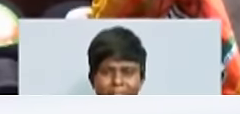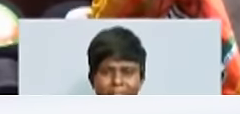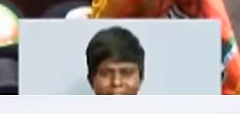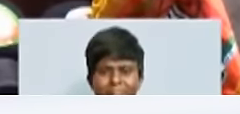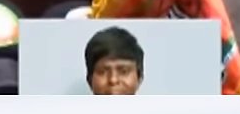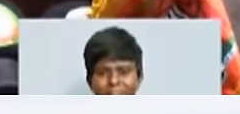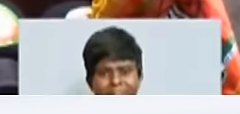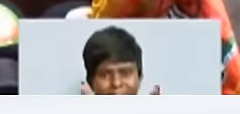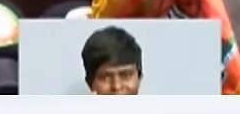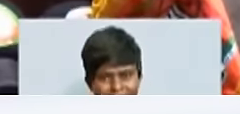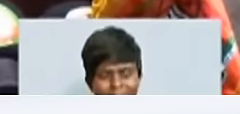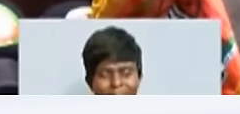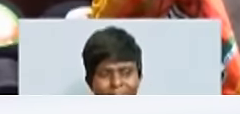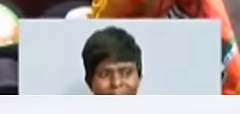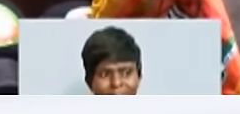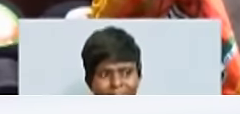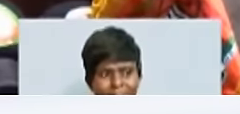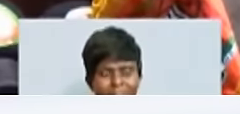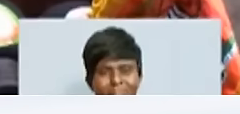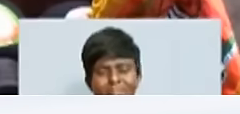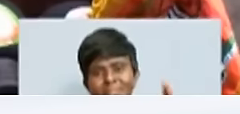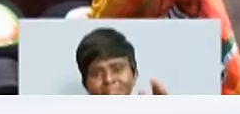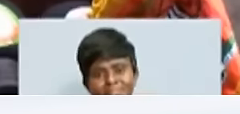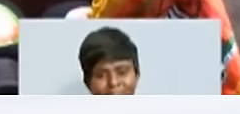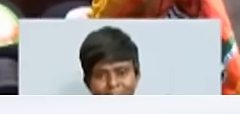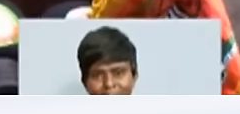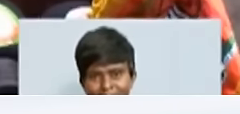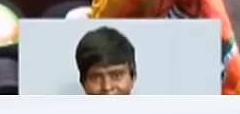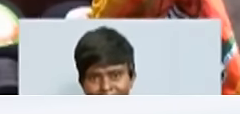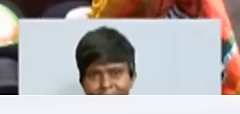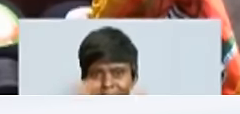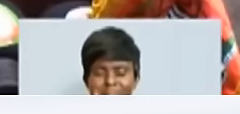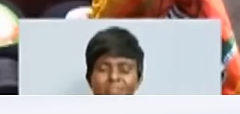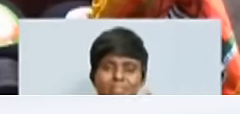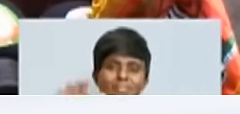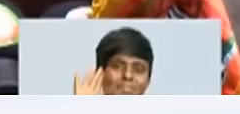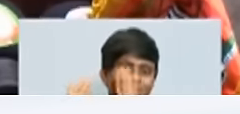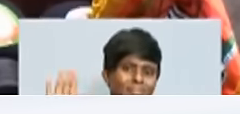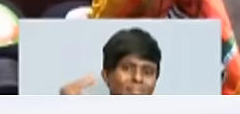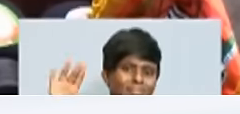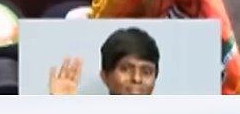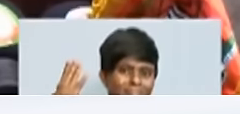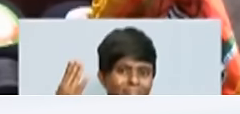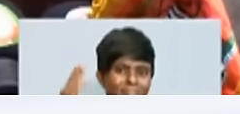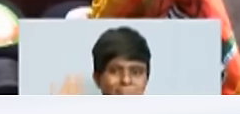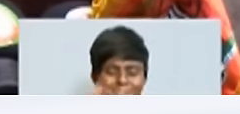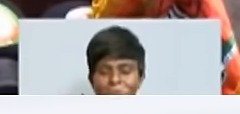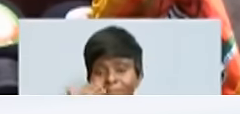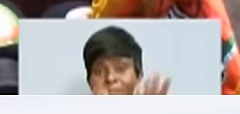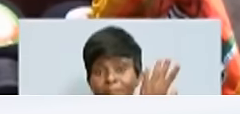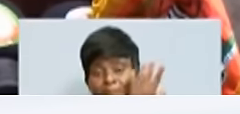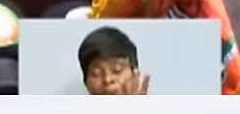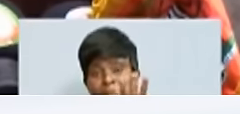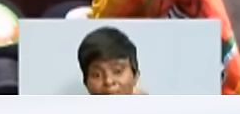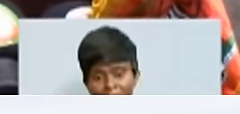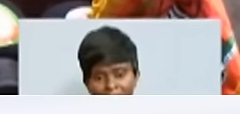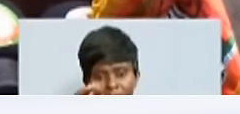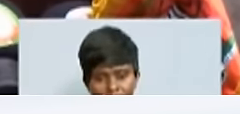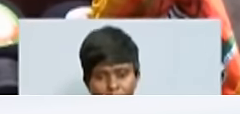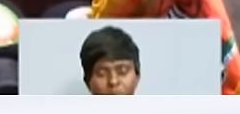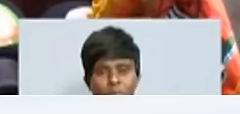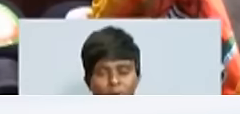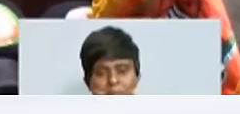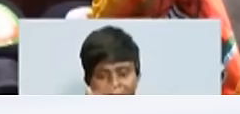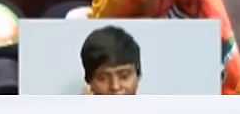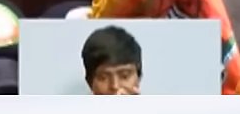should not allow to regress. We should not go back to the dark days. We must improve. We can do more, but